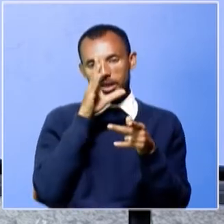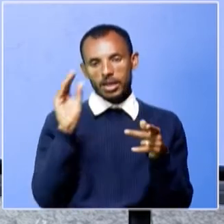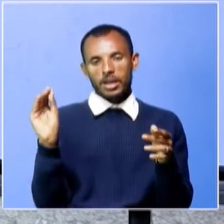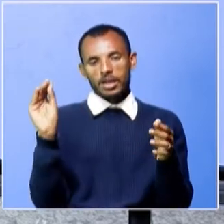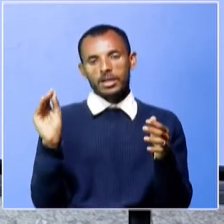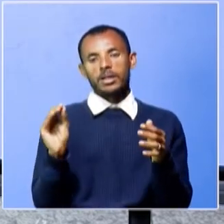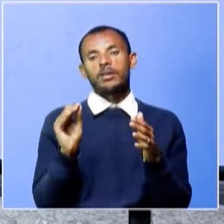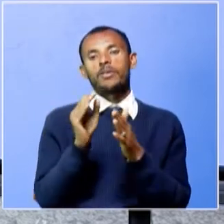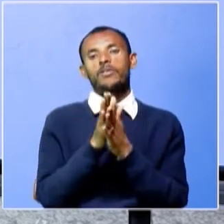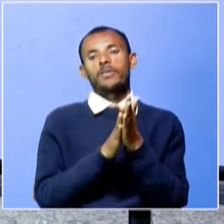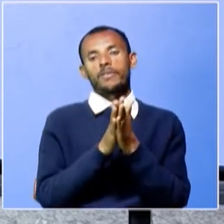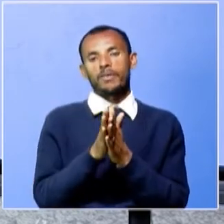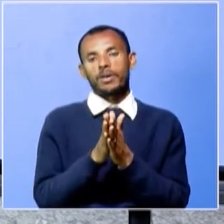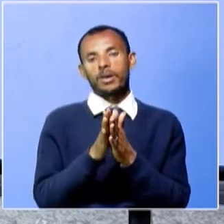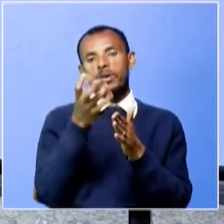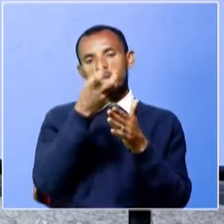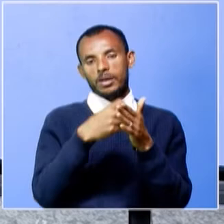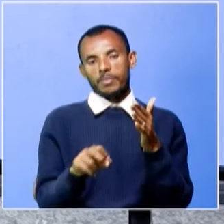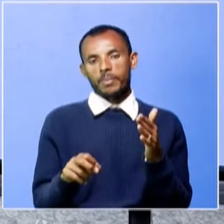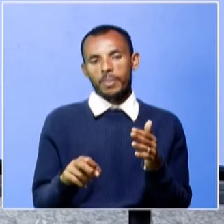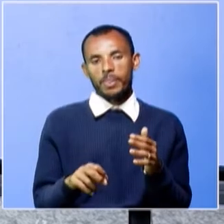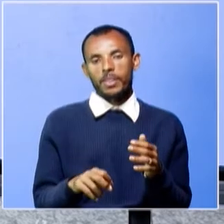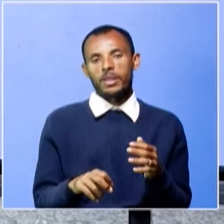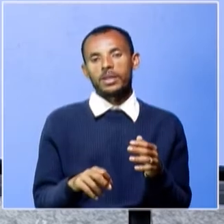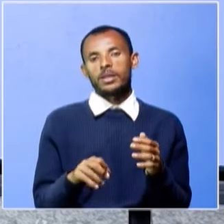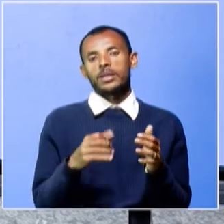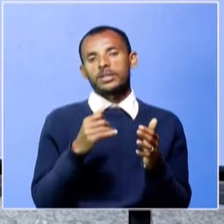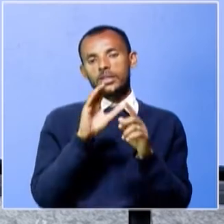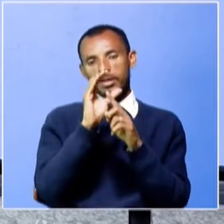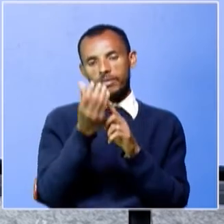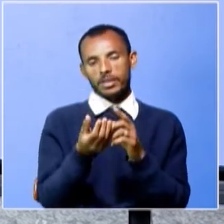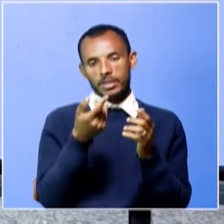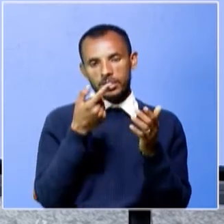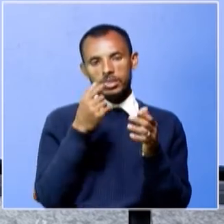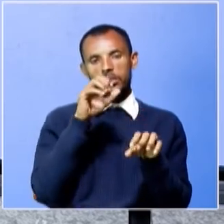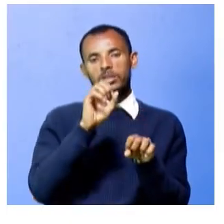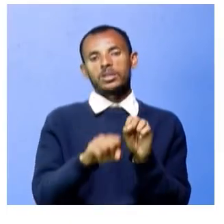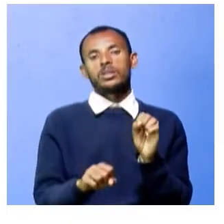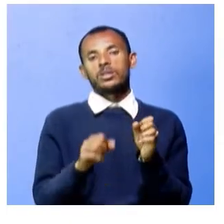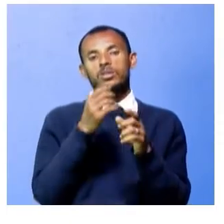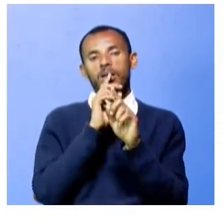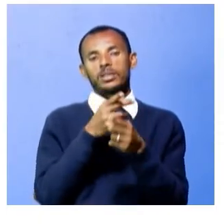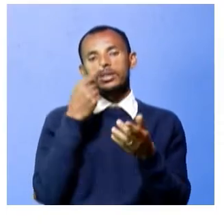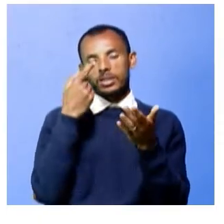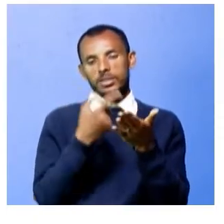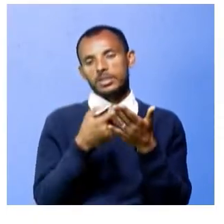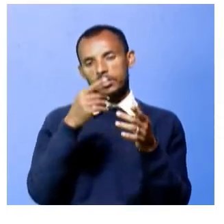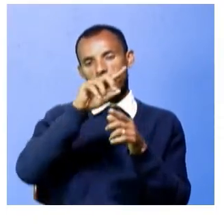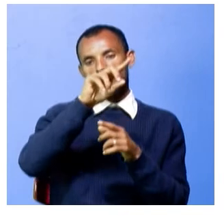the favorable outcome to calculate the probability of a certain event. So to answer this